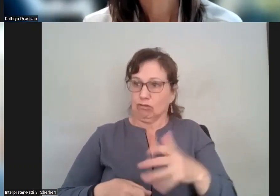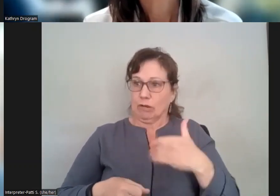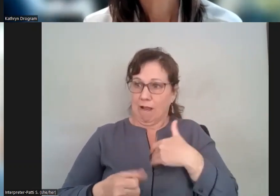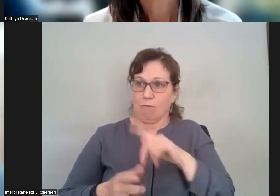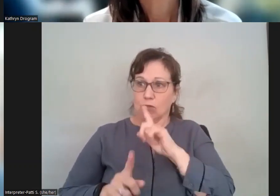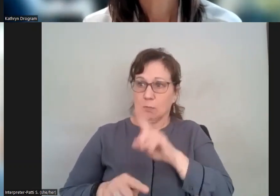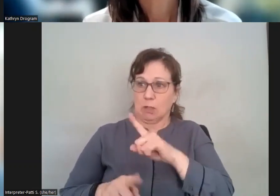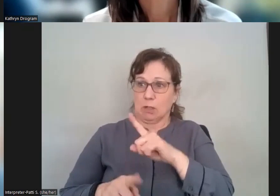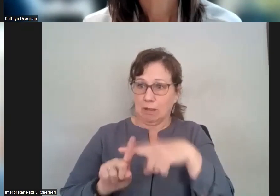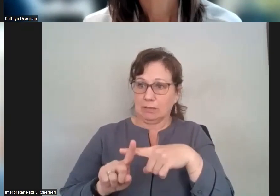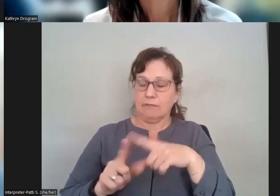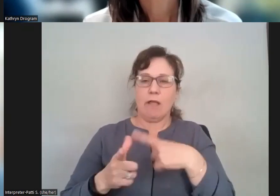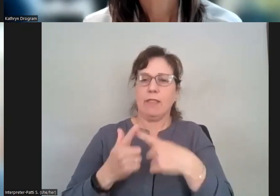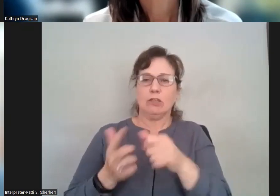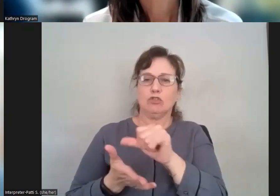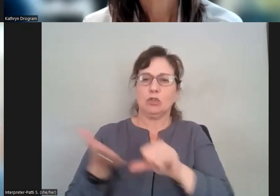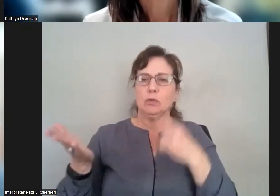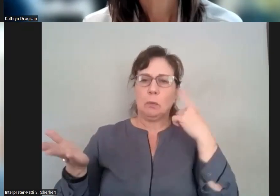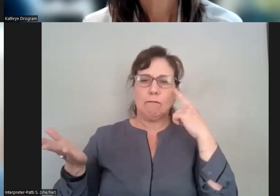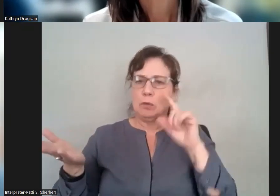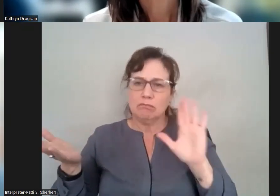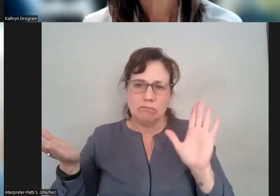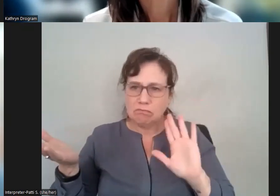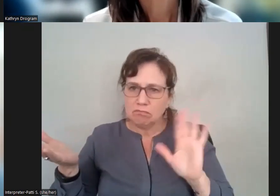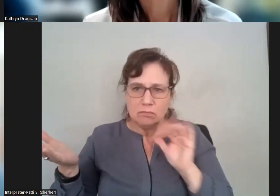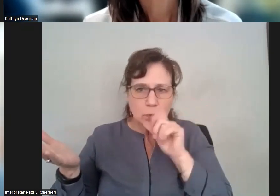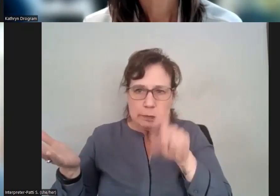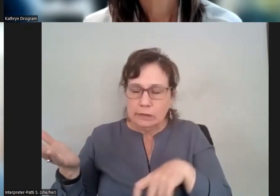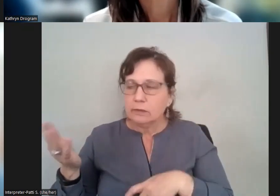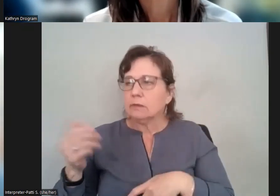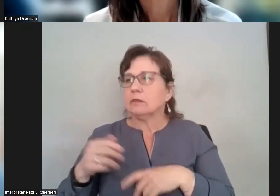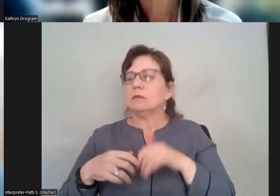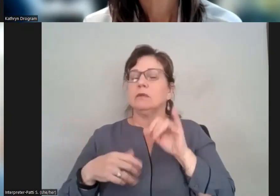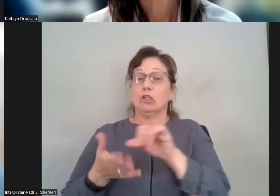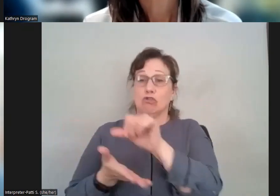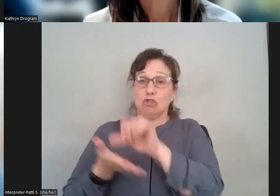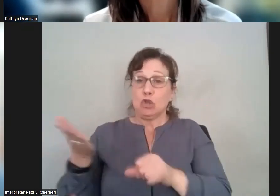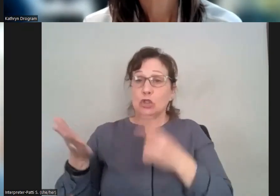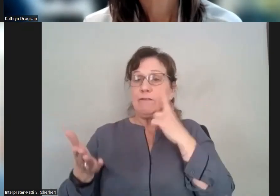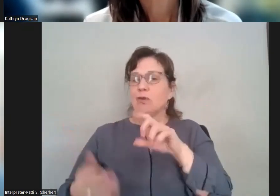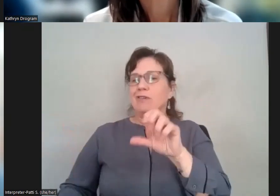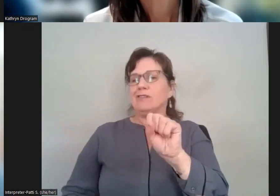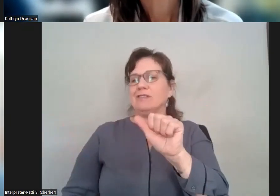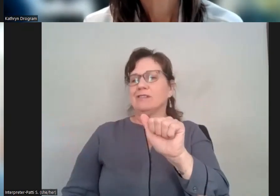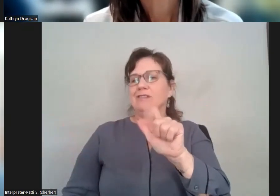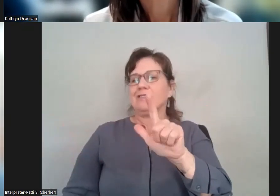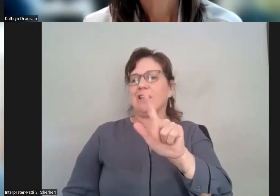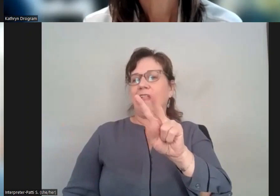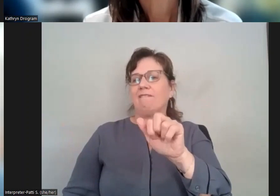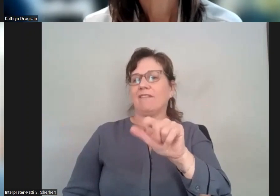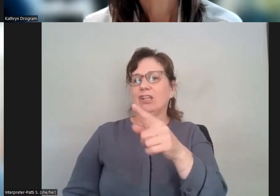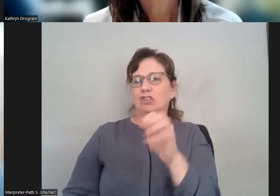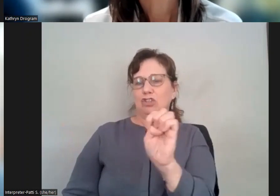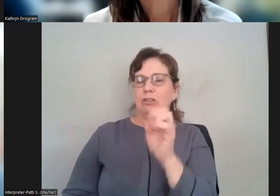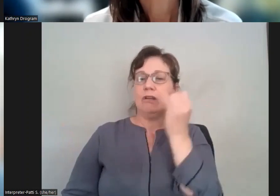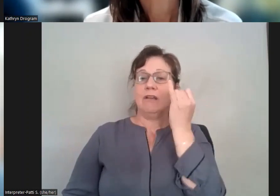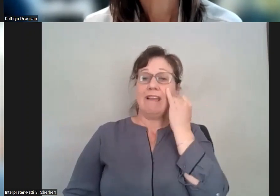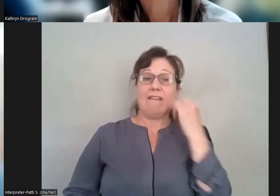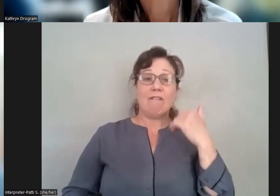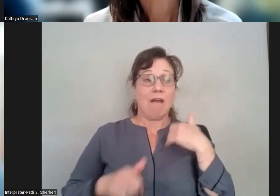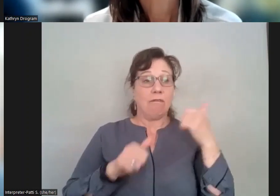So surgery is typically saved for what we call salvage. So for patients who have progression